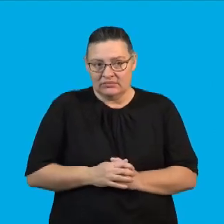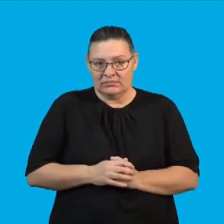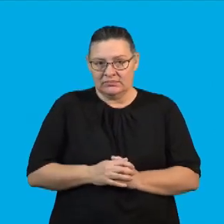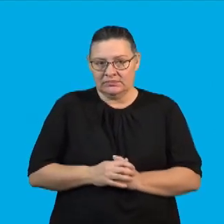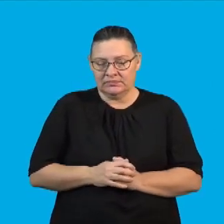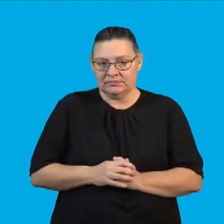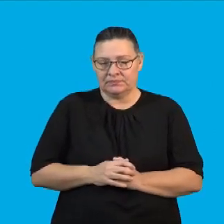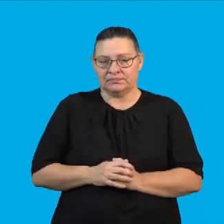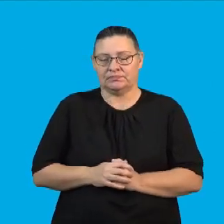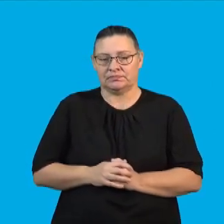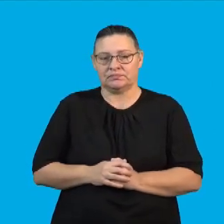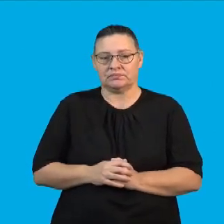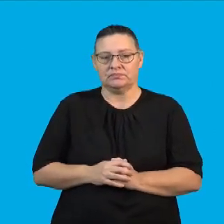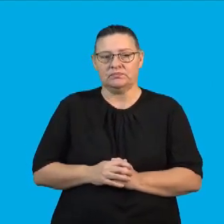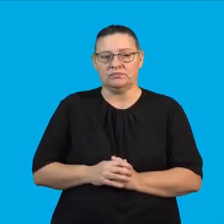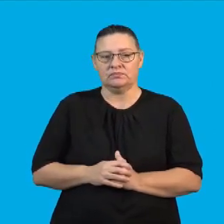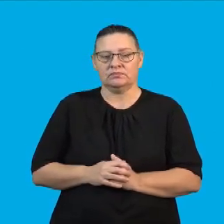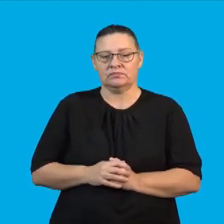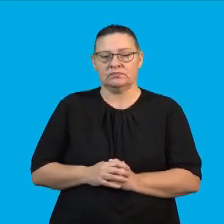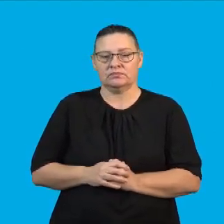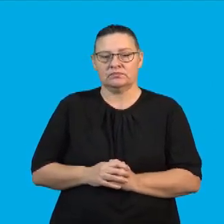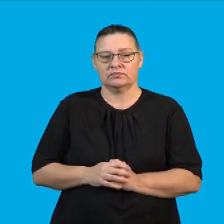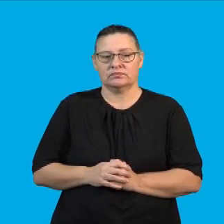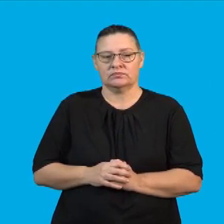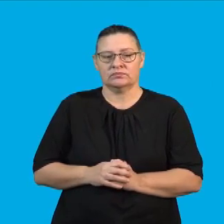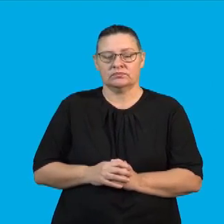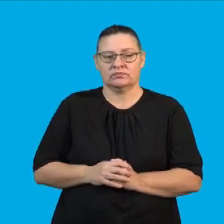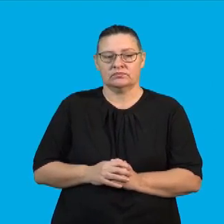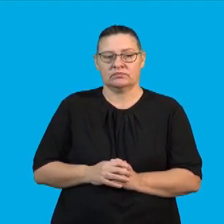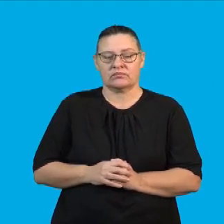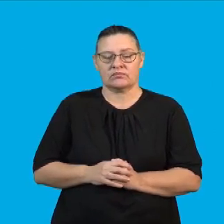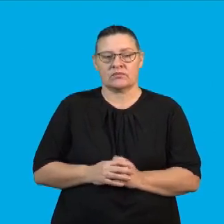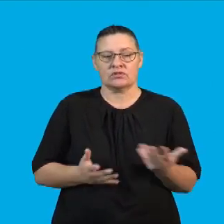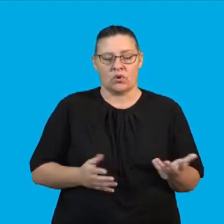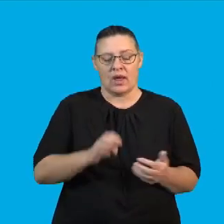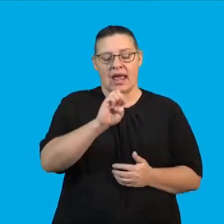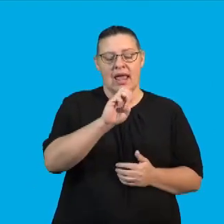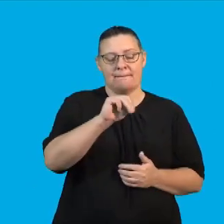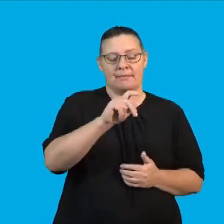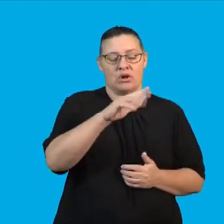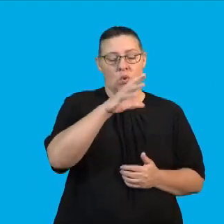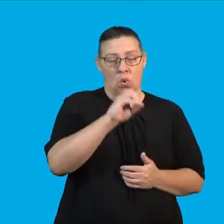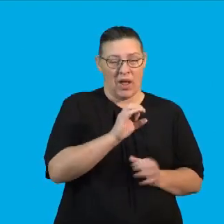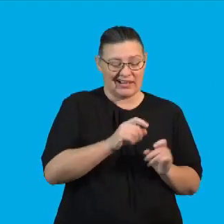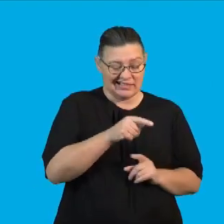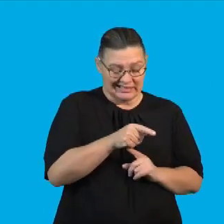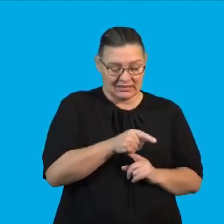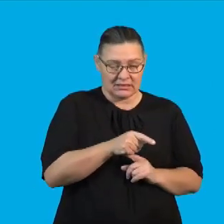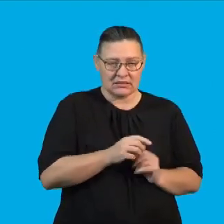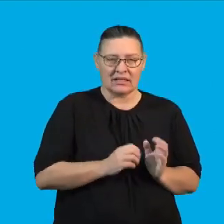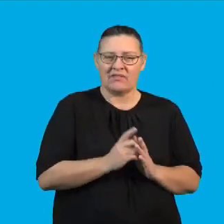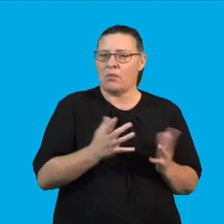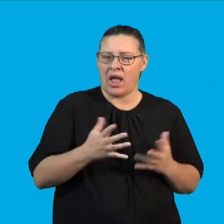there's the tick, and then increasing the chance of fertilization. Good. And the other explanation is that embryo